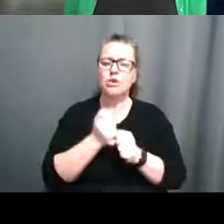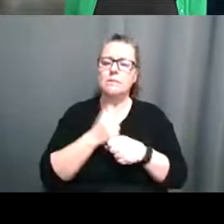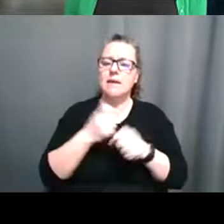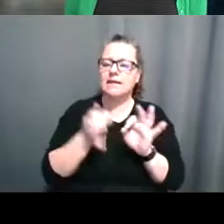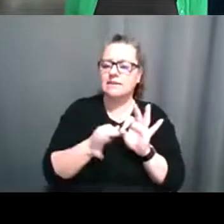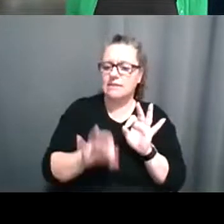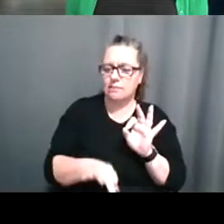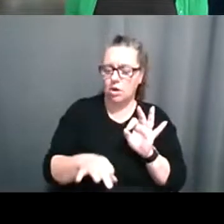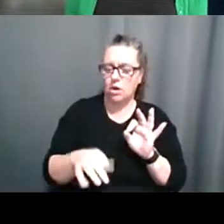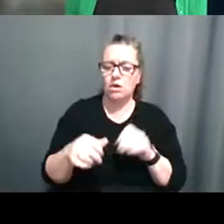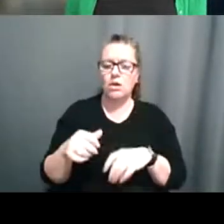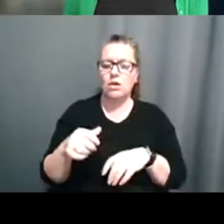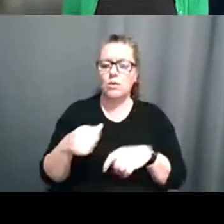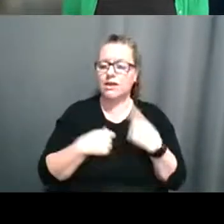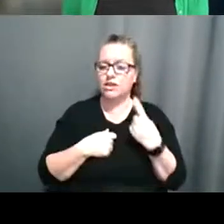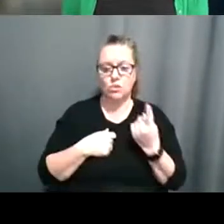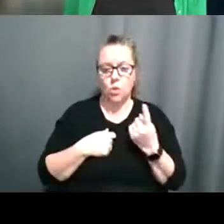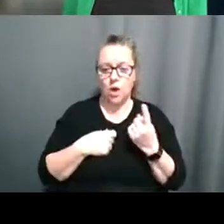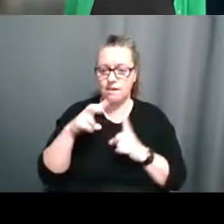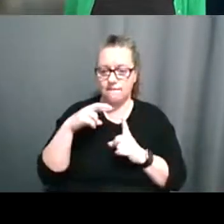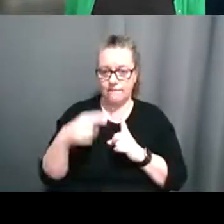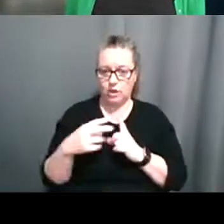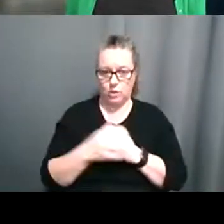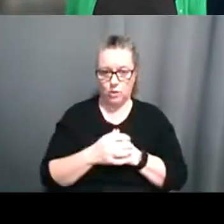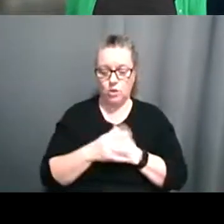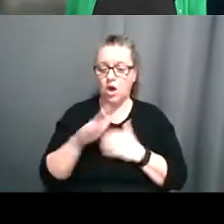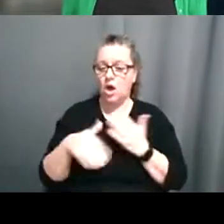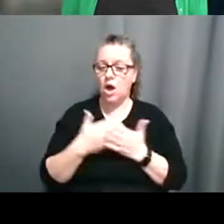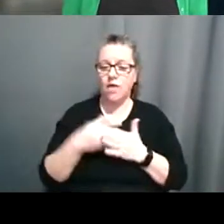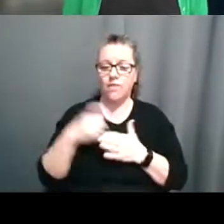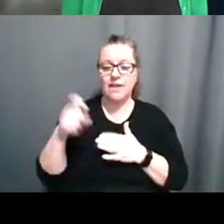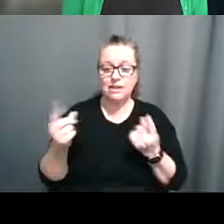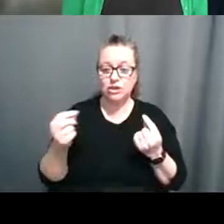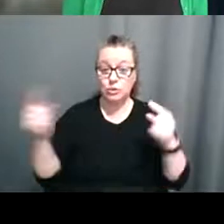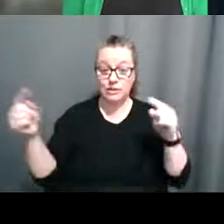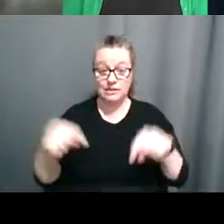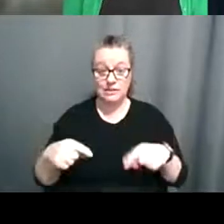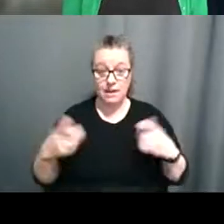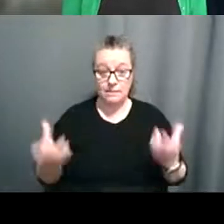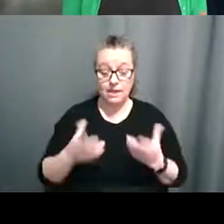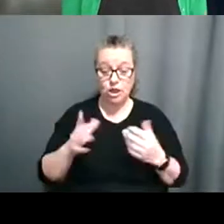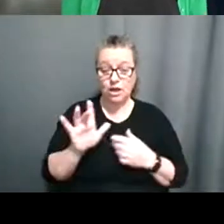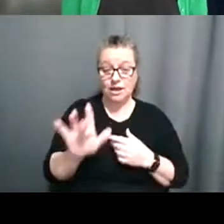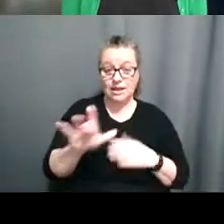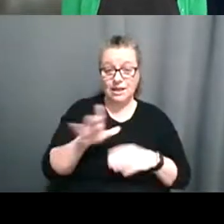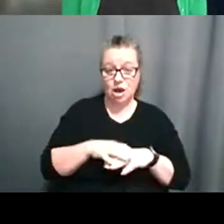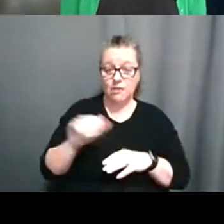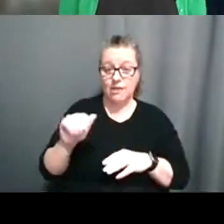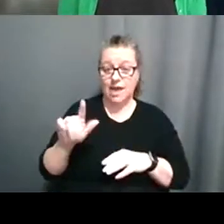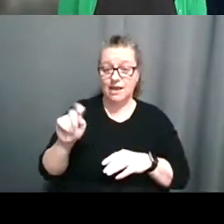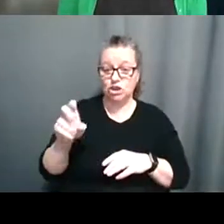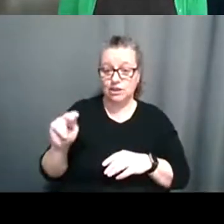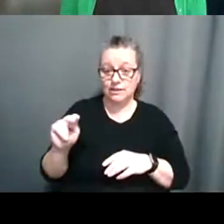we ended up with just one view. All they need to do is come here and click on the action needed